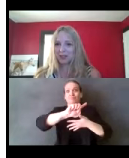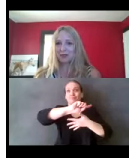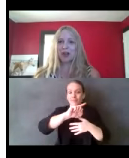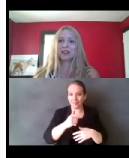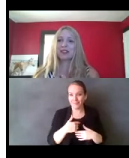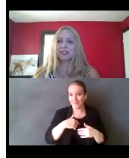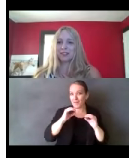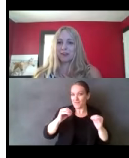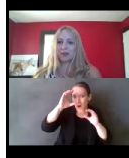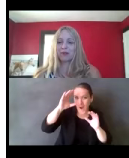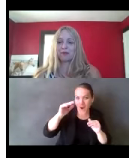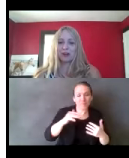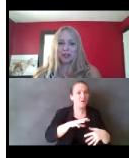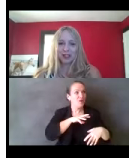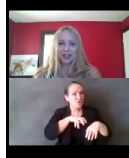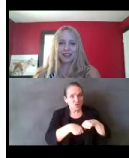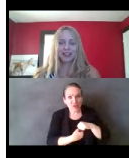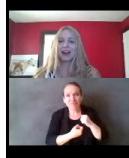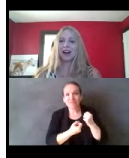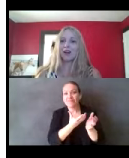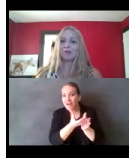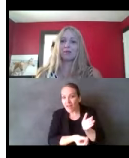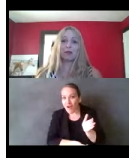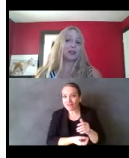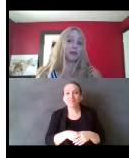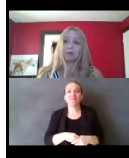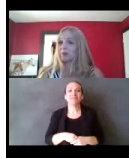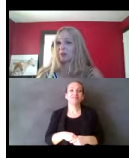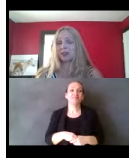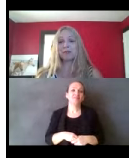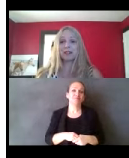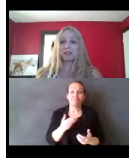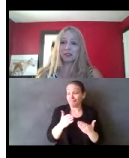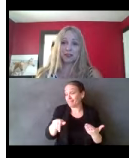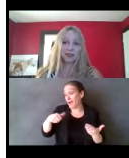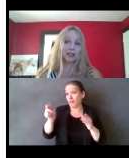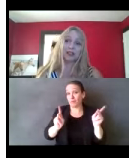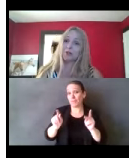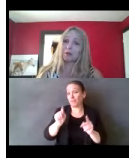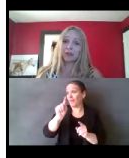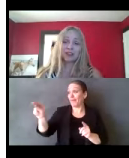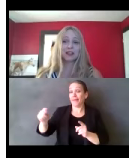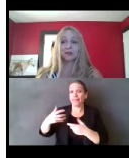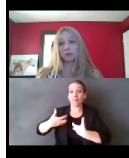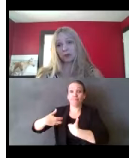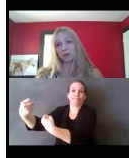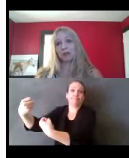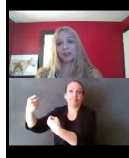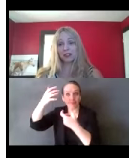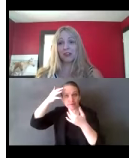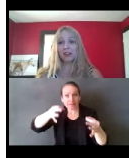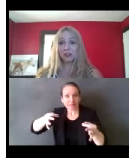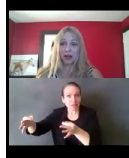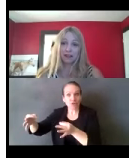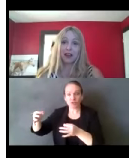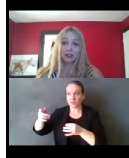bereavement because you've lost things of your own functioning. Maybe other people are starting to make decisions or take control of things that you would prefer they